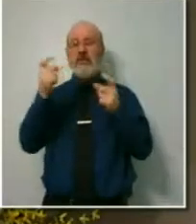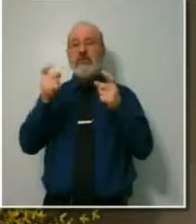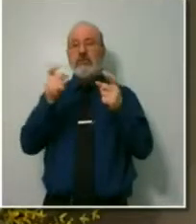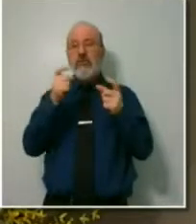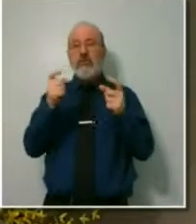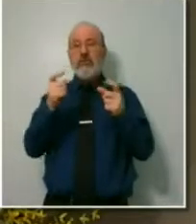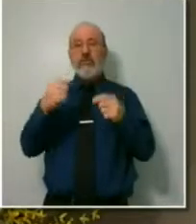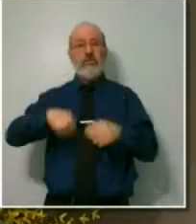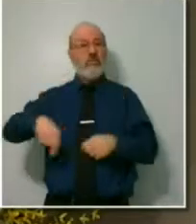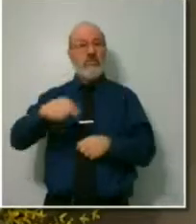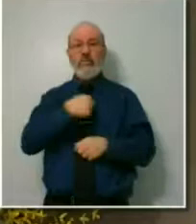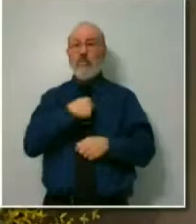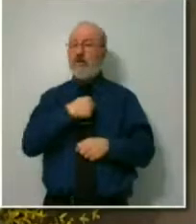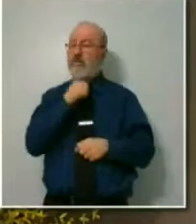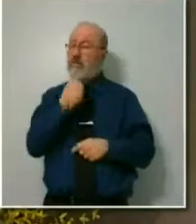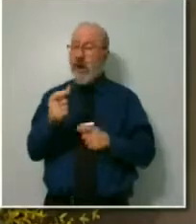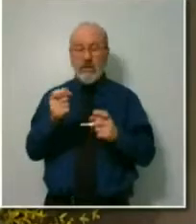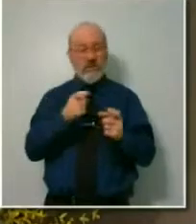not.